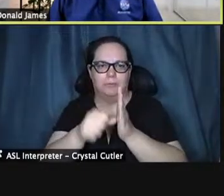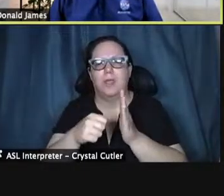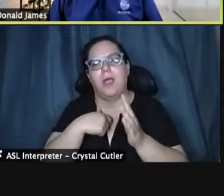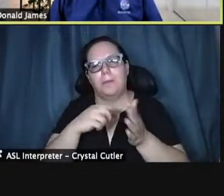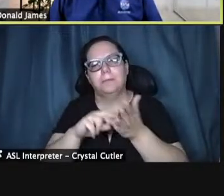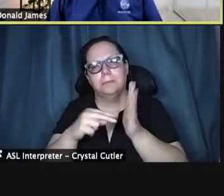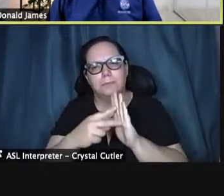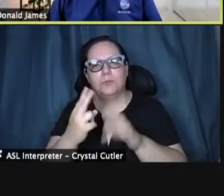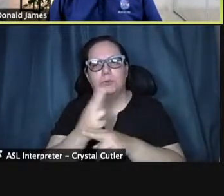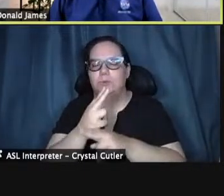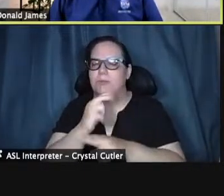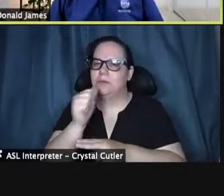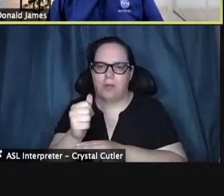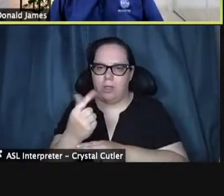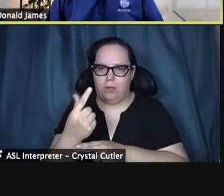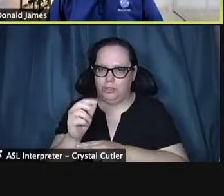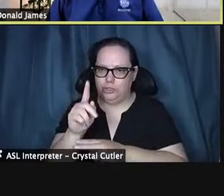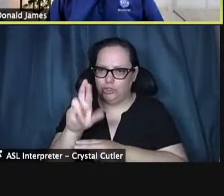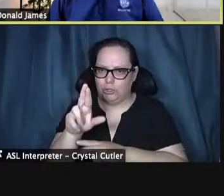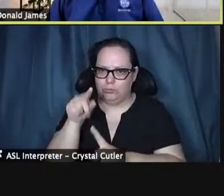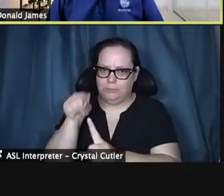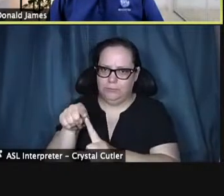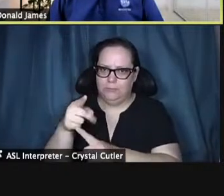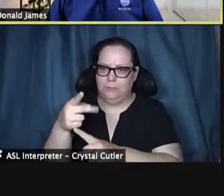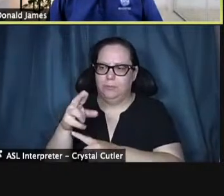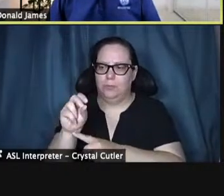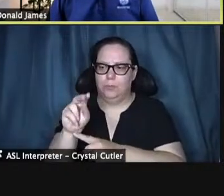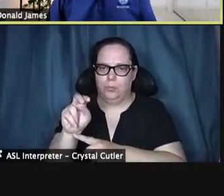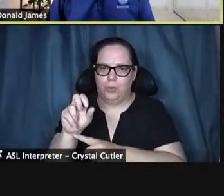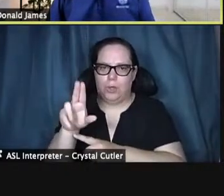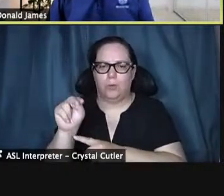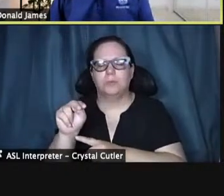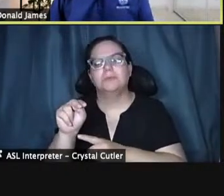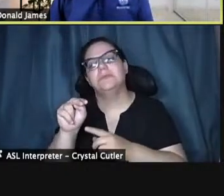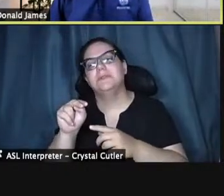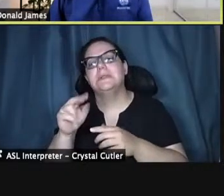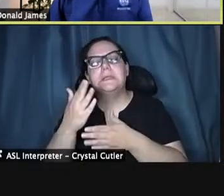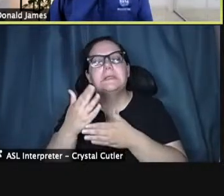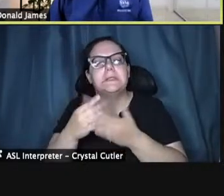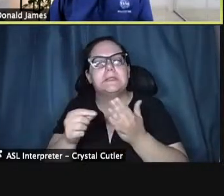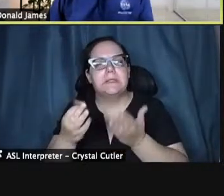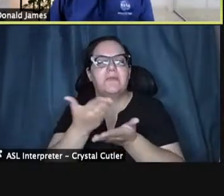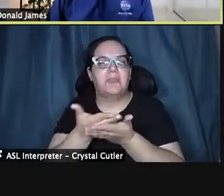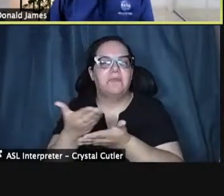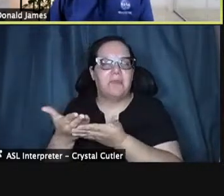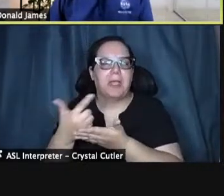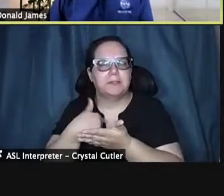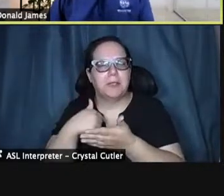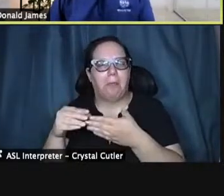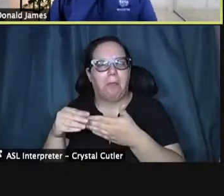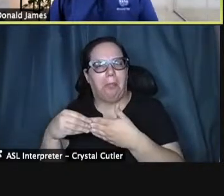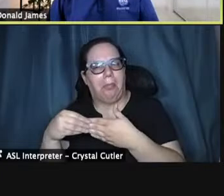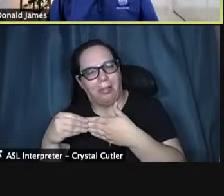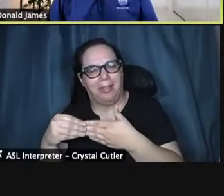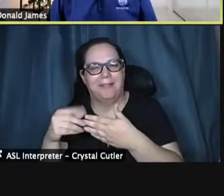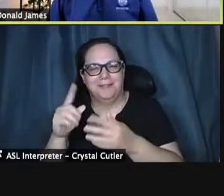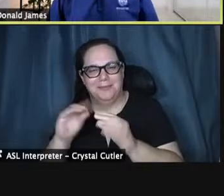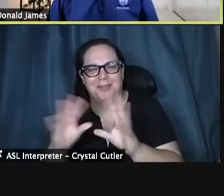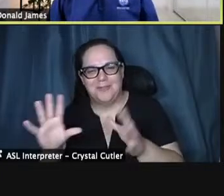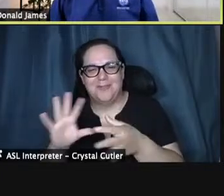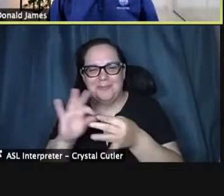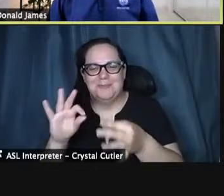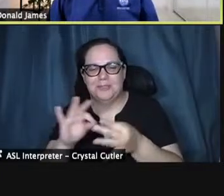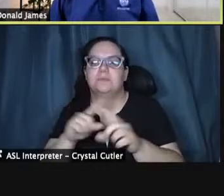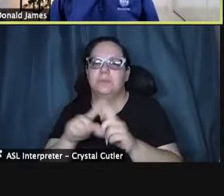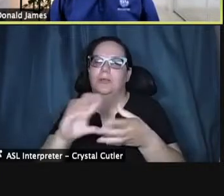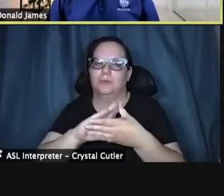non-gender specific pronouns here. I've taken liberties with some of the facts to clarify the messages, but the story is true.